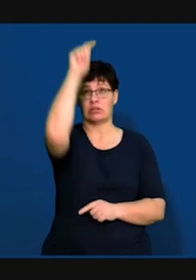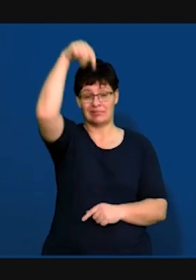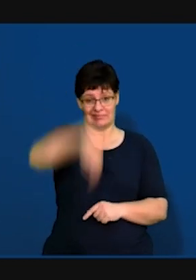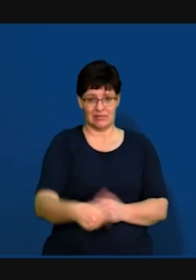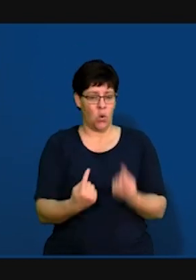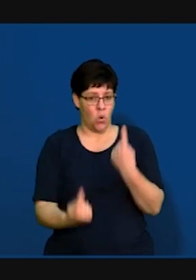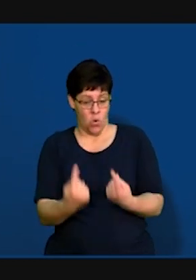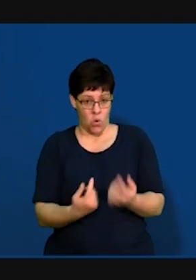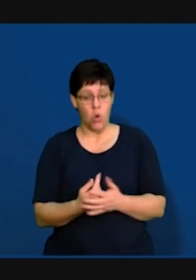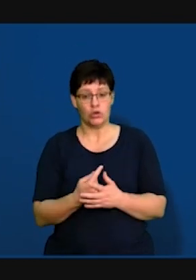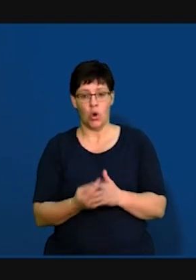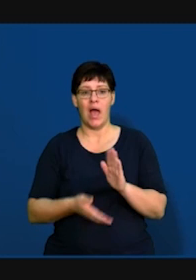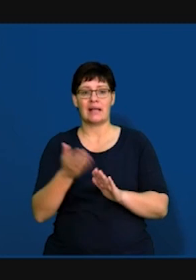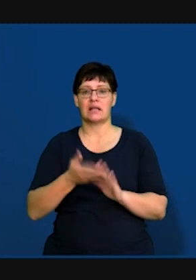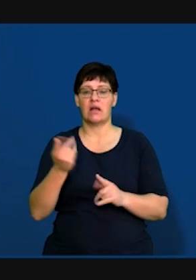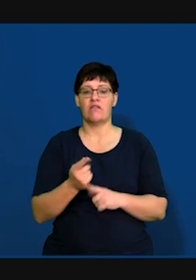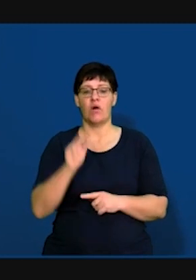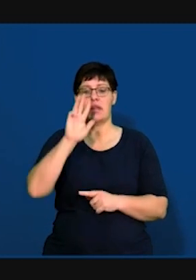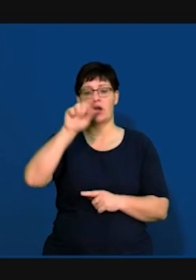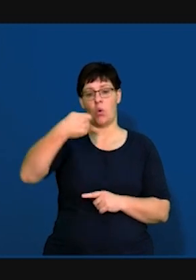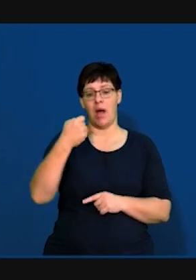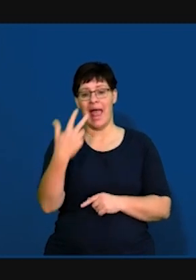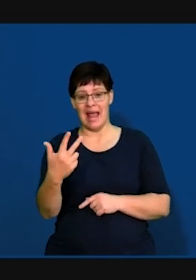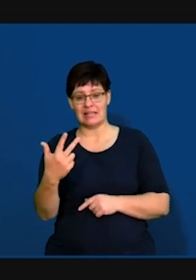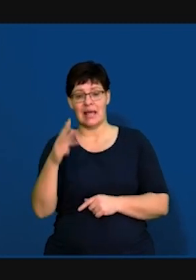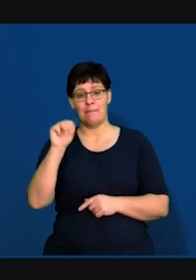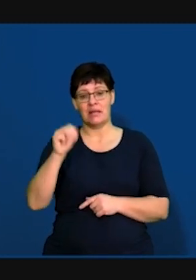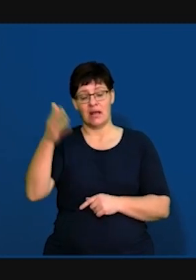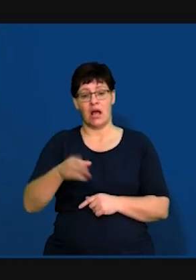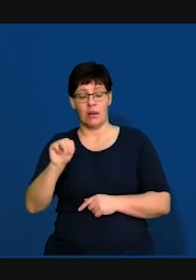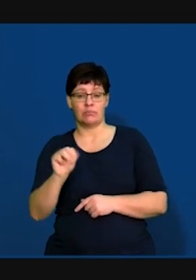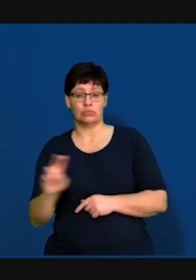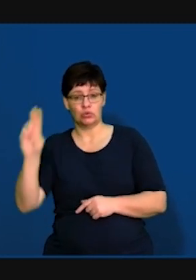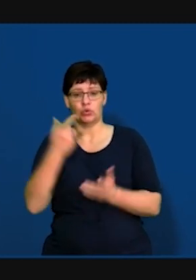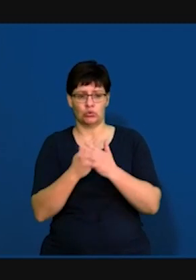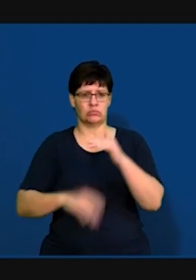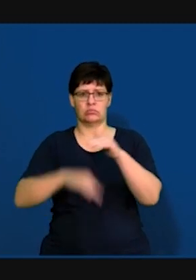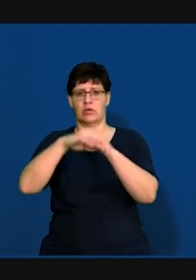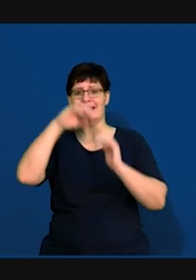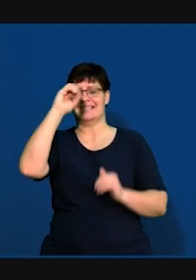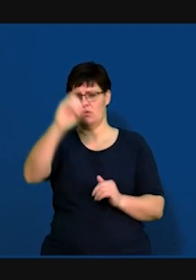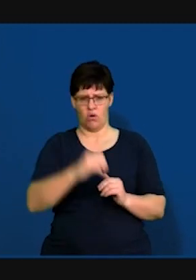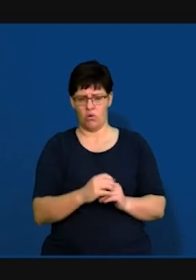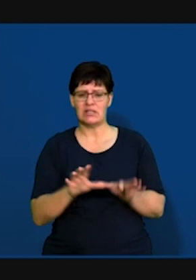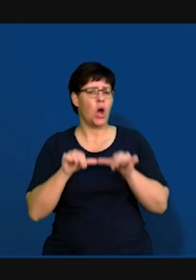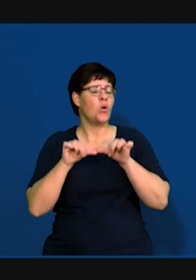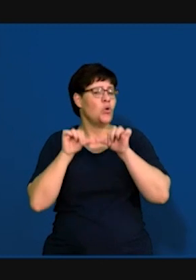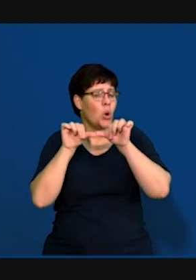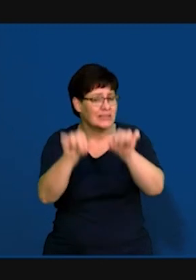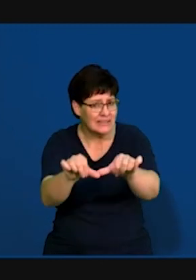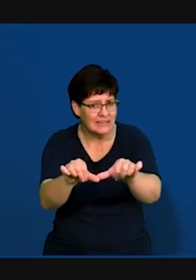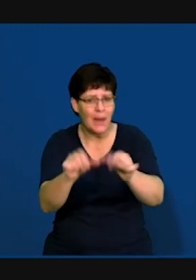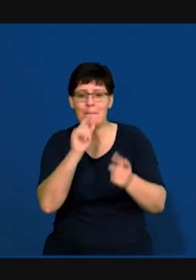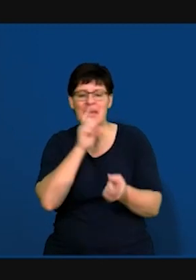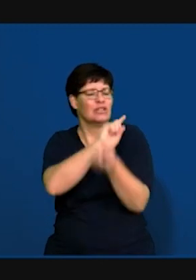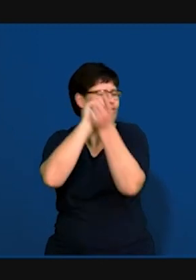that acceleration will change from 9.8 meters per second squared downwards to 0. So if we say it's constant, it means it does